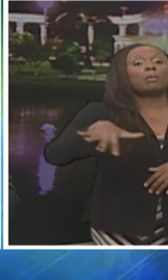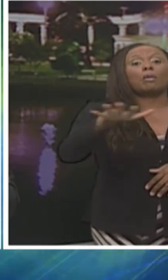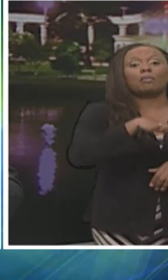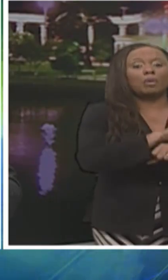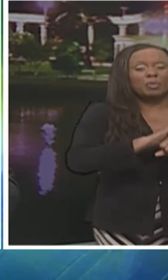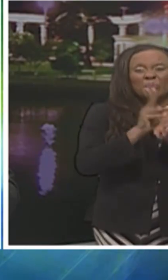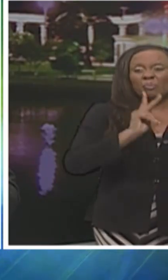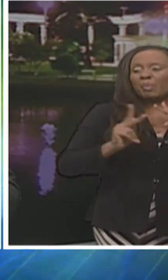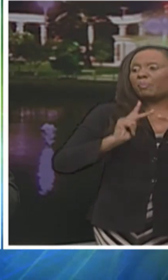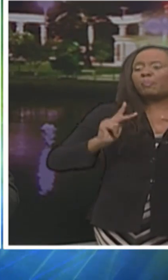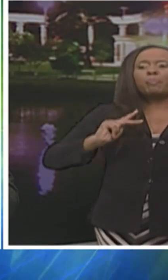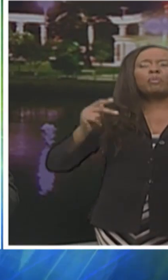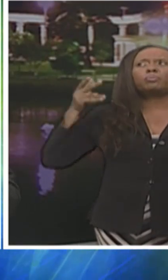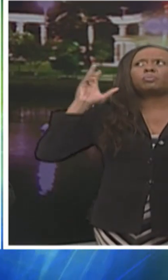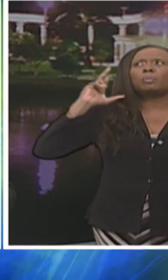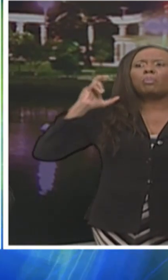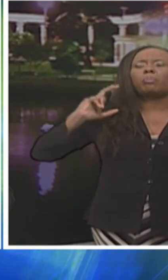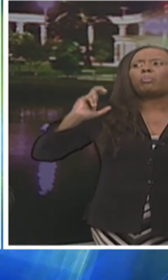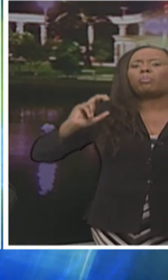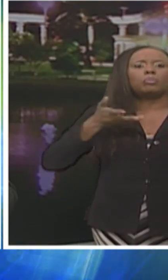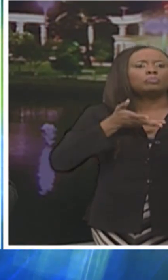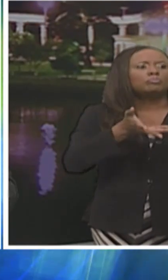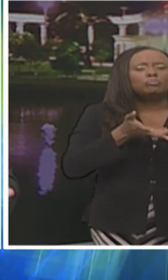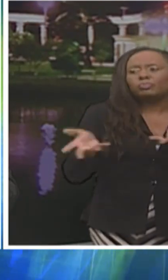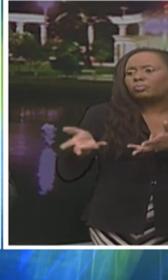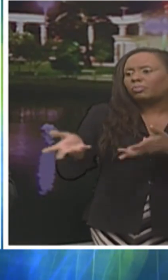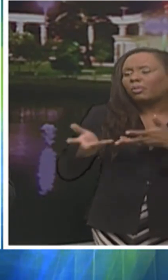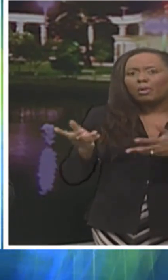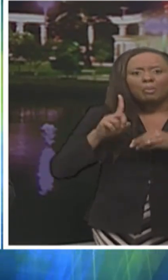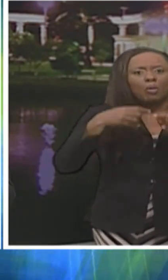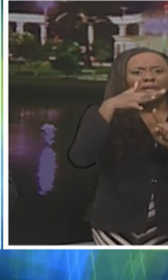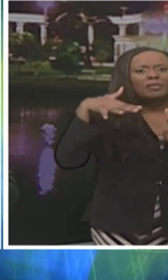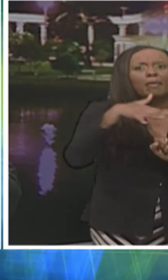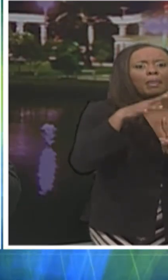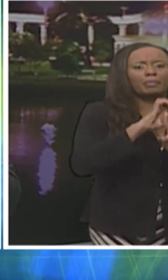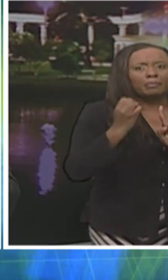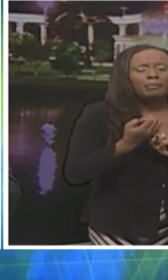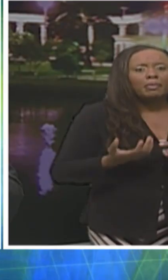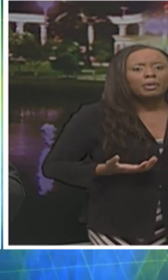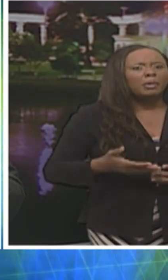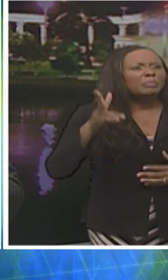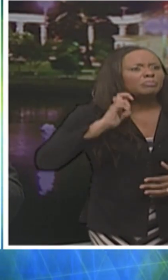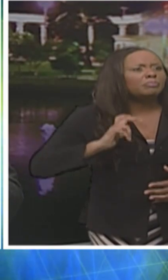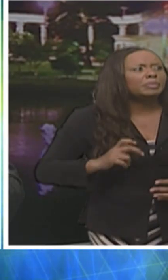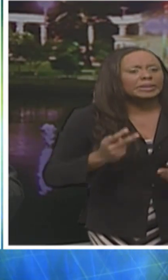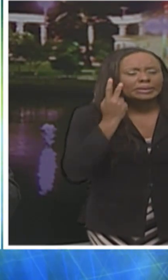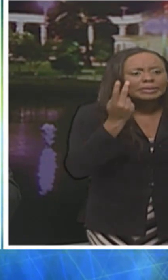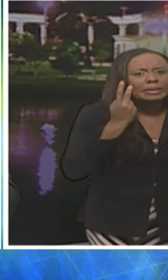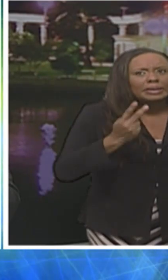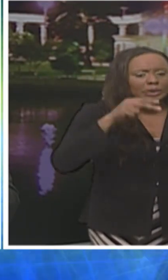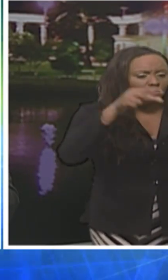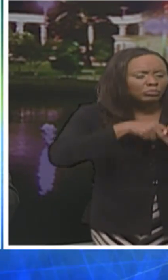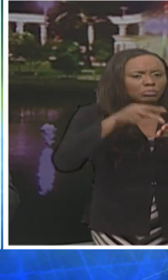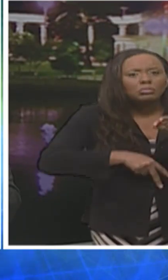Yes. We're hearing things a lot about environmental threats. Now, how much of those things we hear and we read them and we